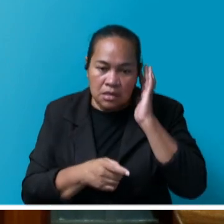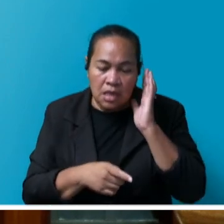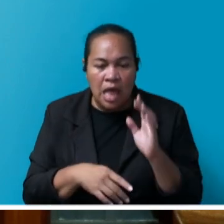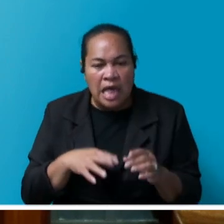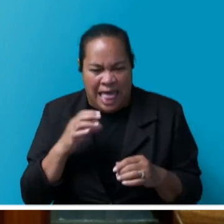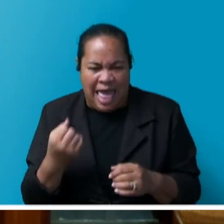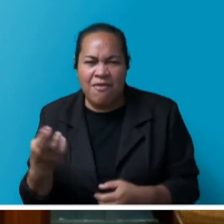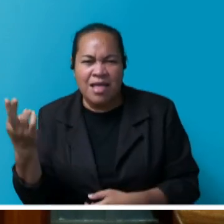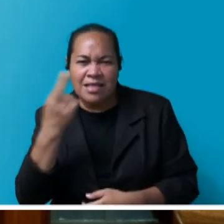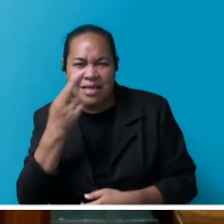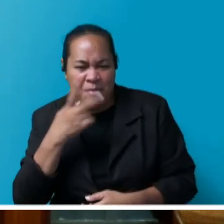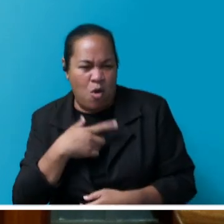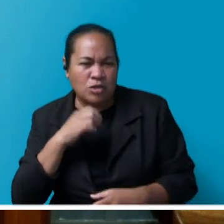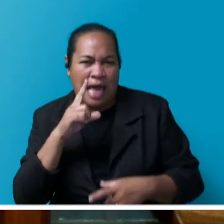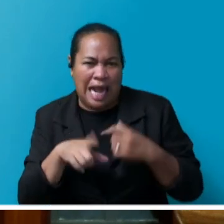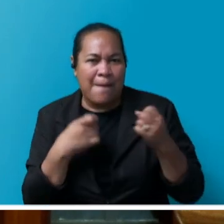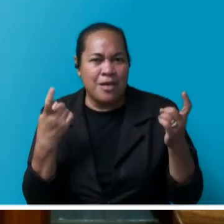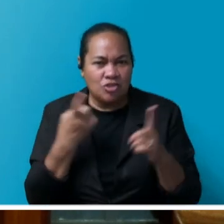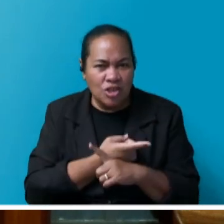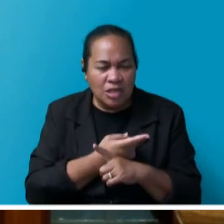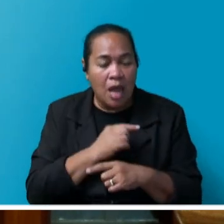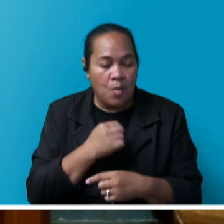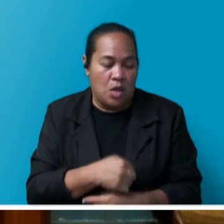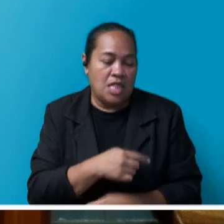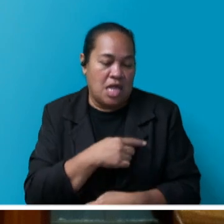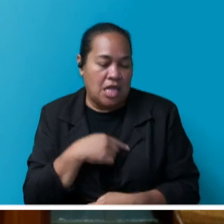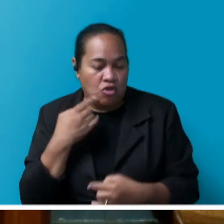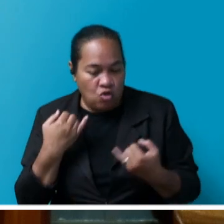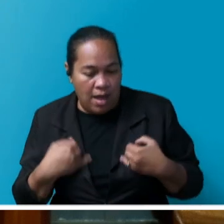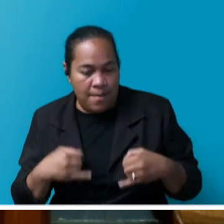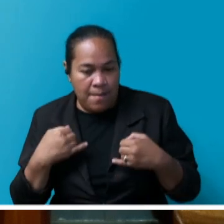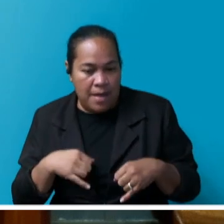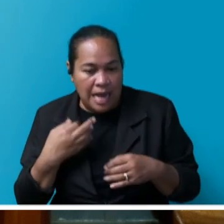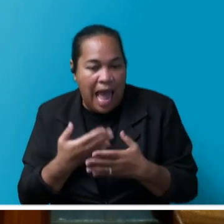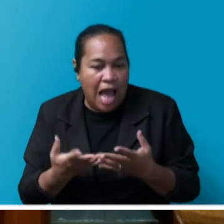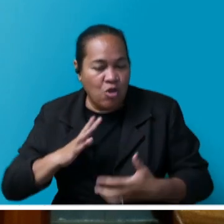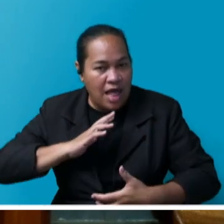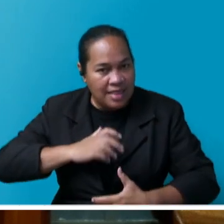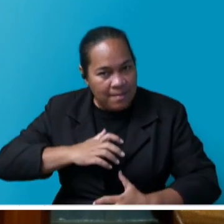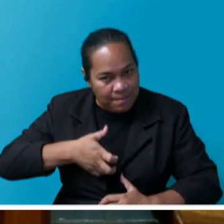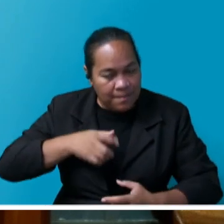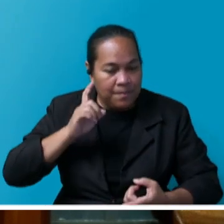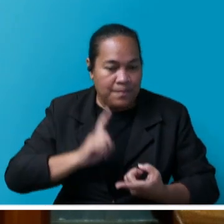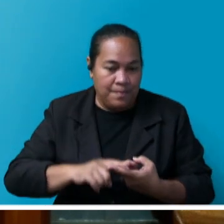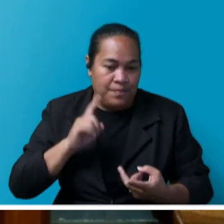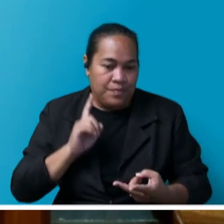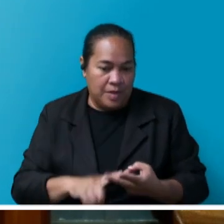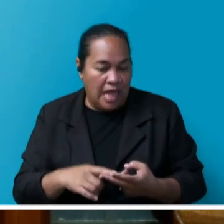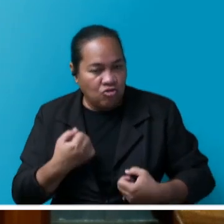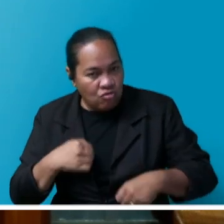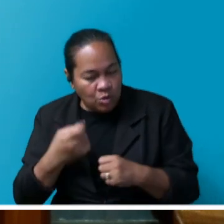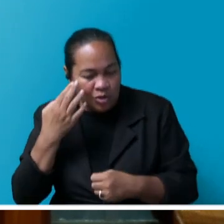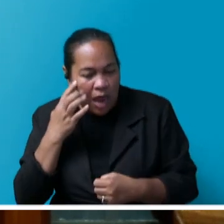threats posed by climate change and are dedicated to implementing robust adaptation and mitigation strategies. The preservation of our